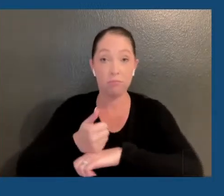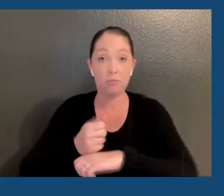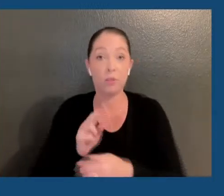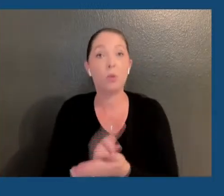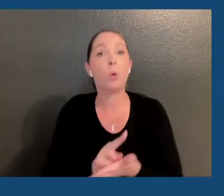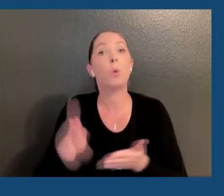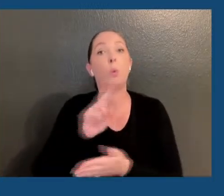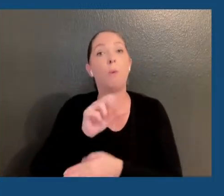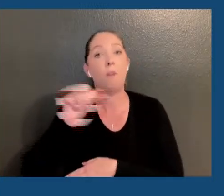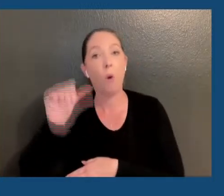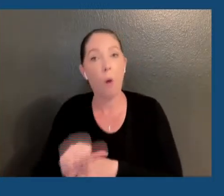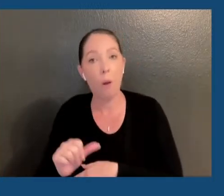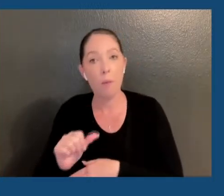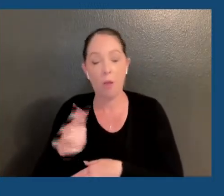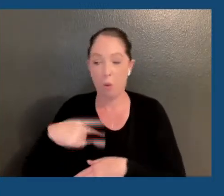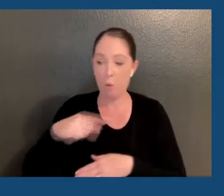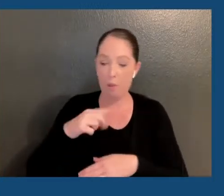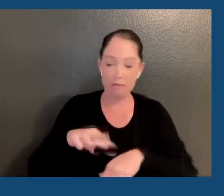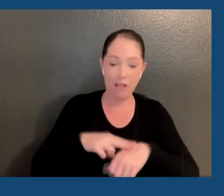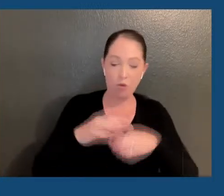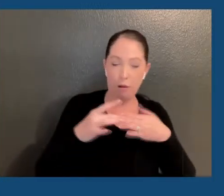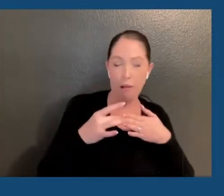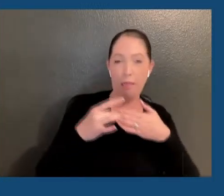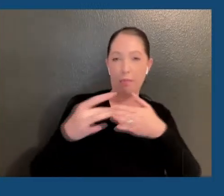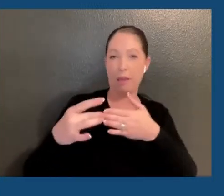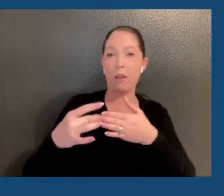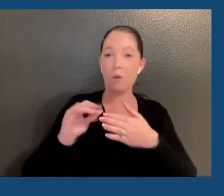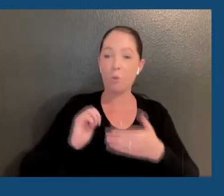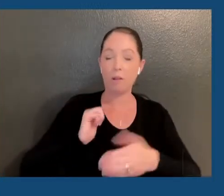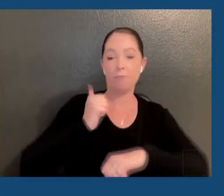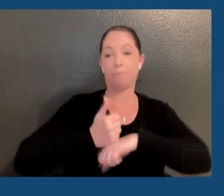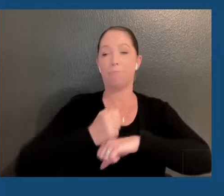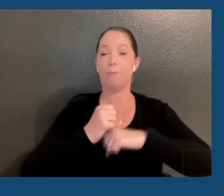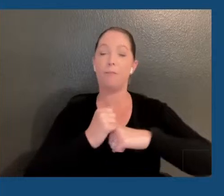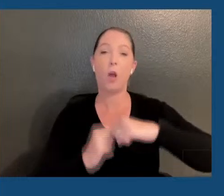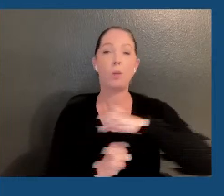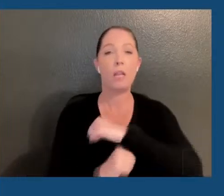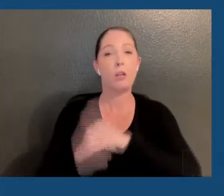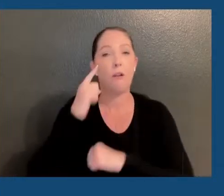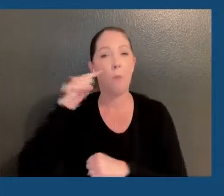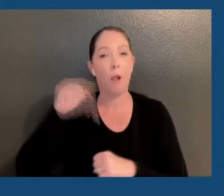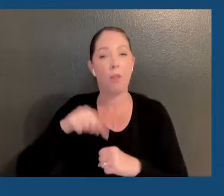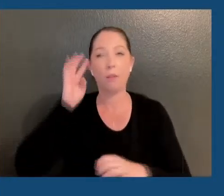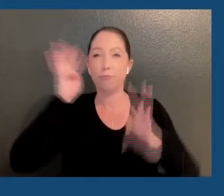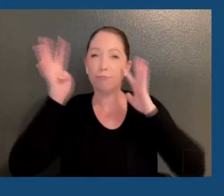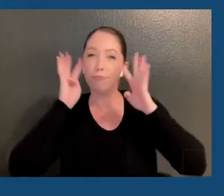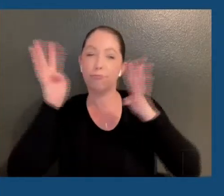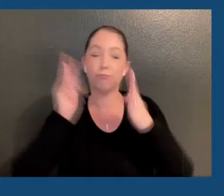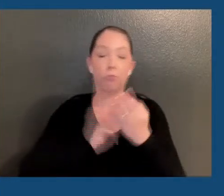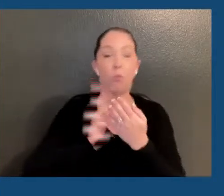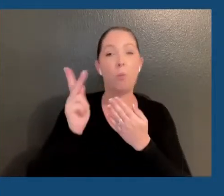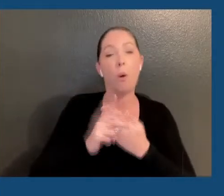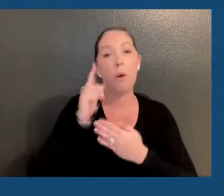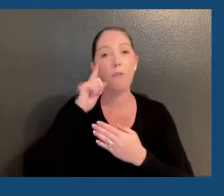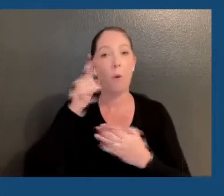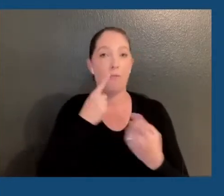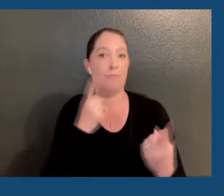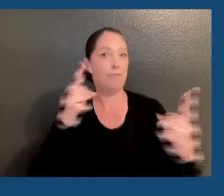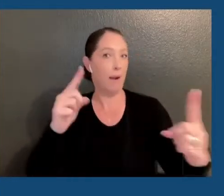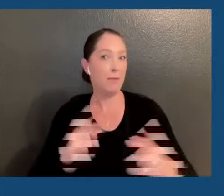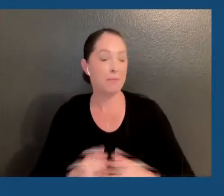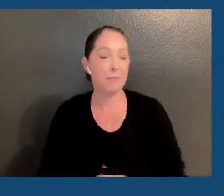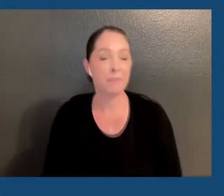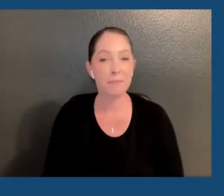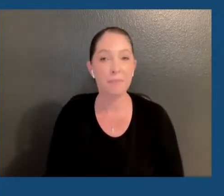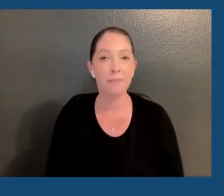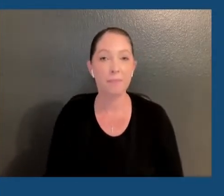role nationally and is setting a very strong foundation for this innovative initiative to be successful. We